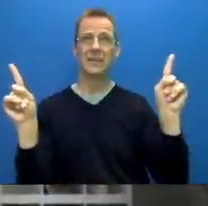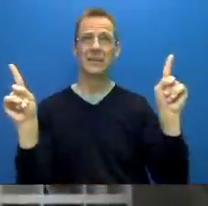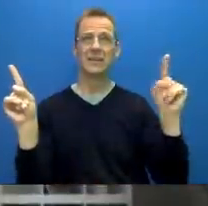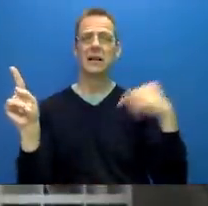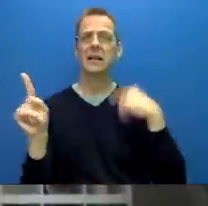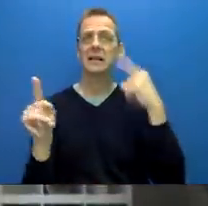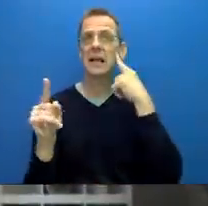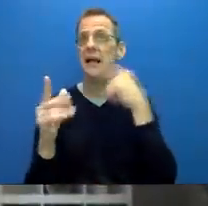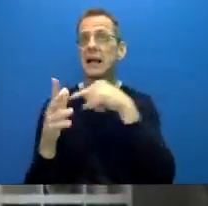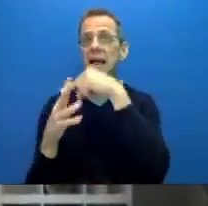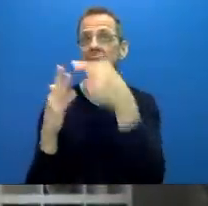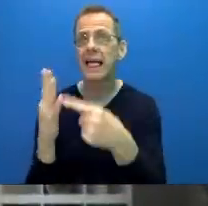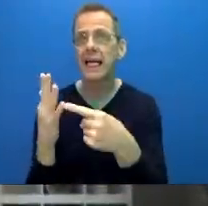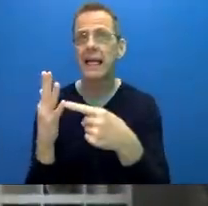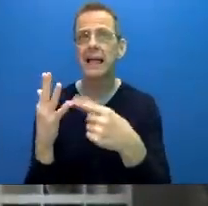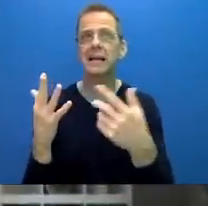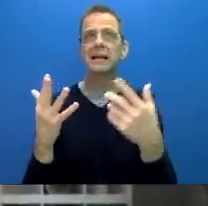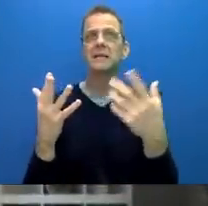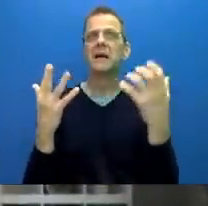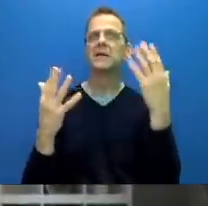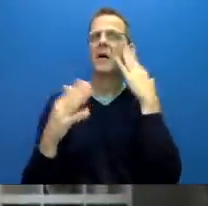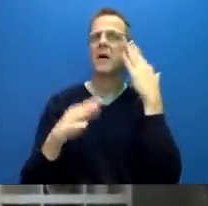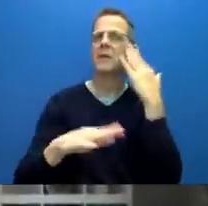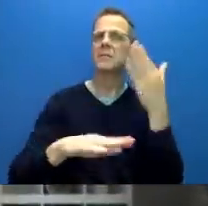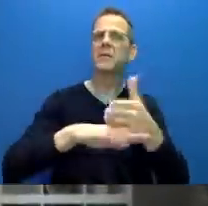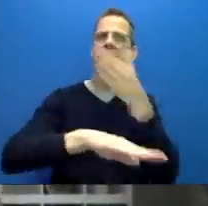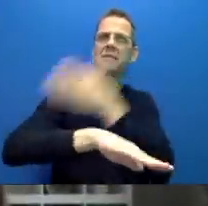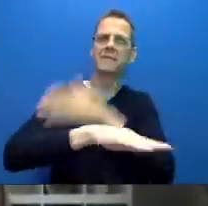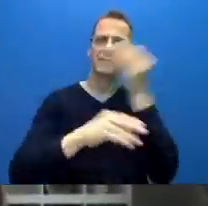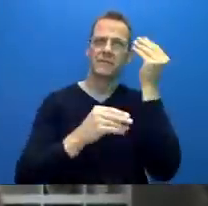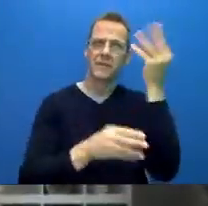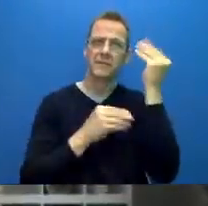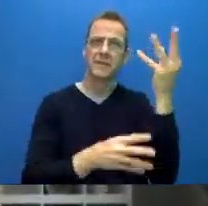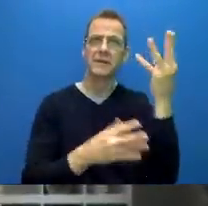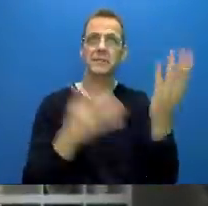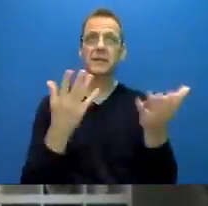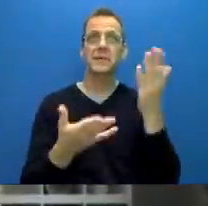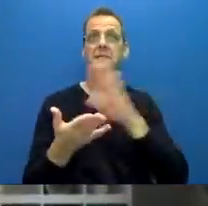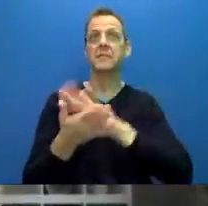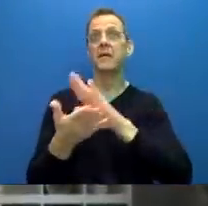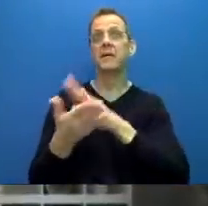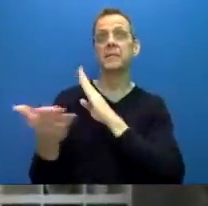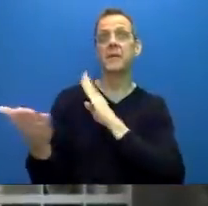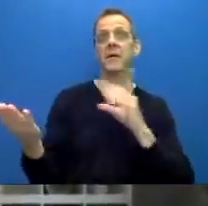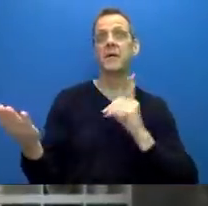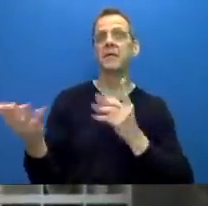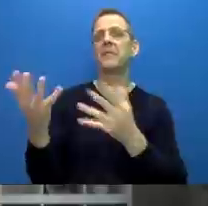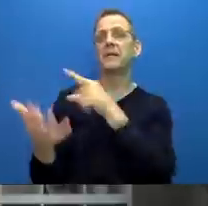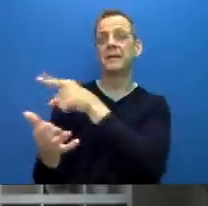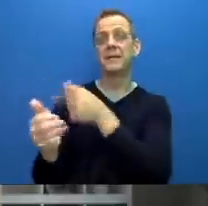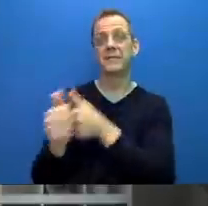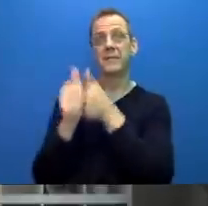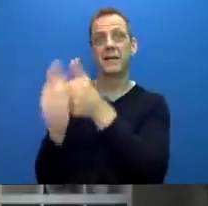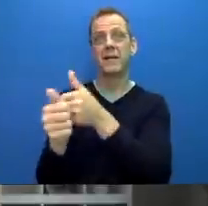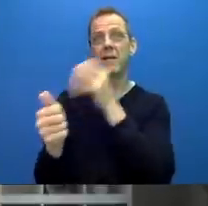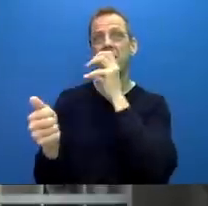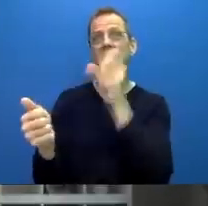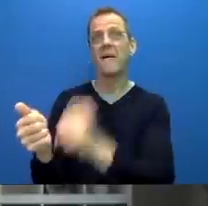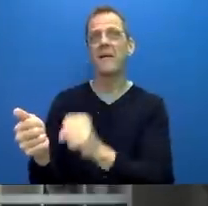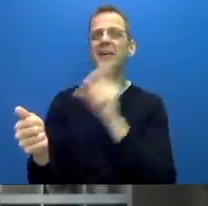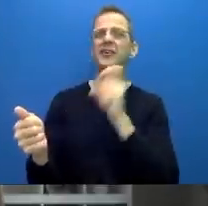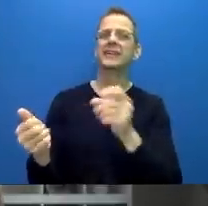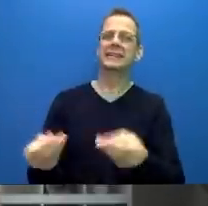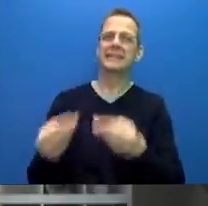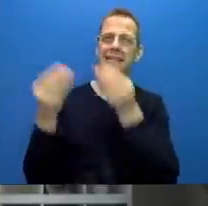Wing, do you have any added suggestions or thoughts for people who are looking to support their students. I